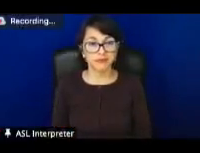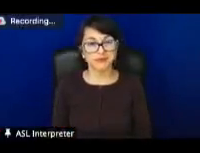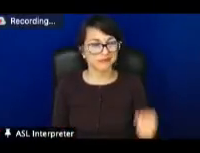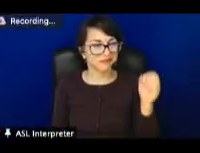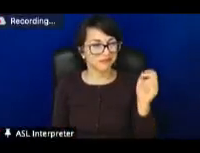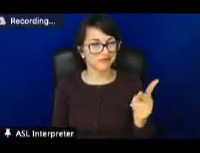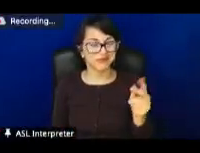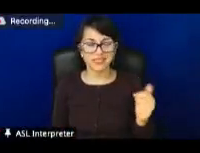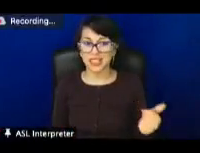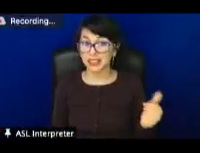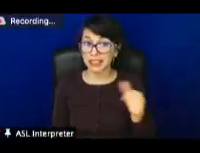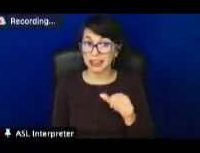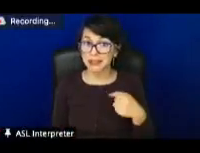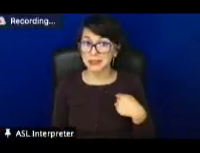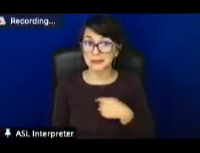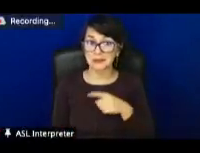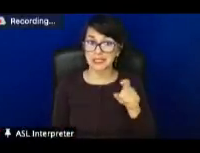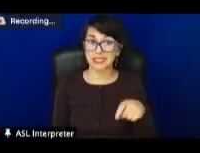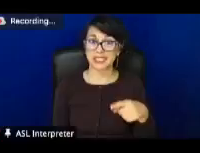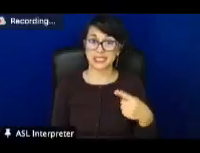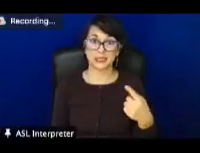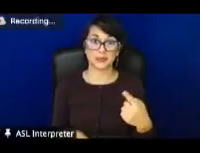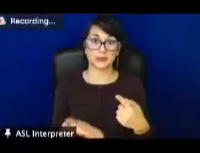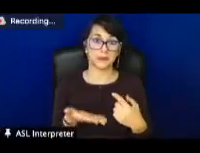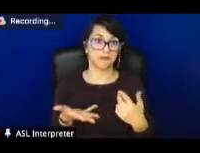anything else that we need to